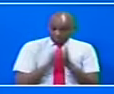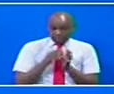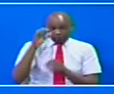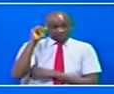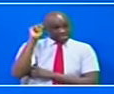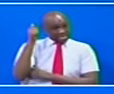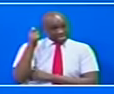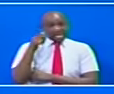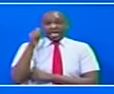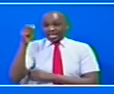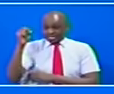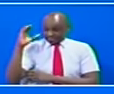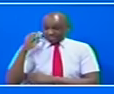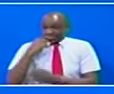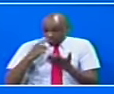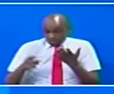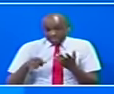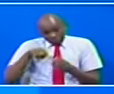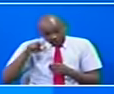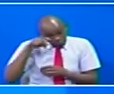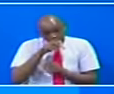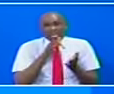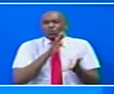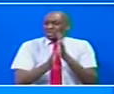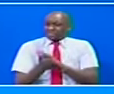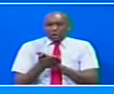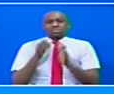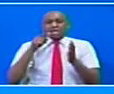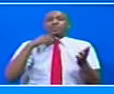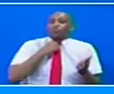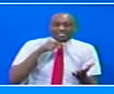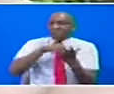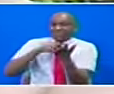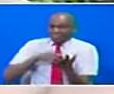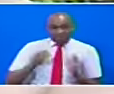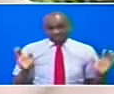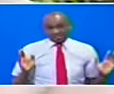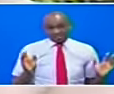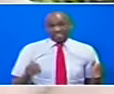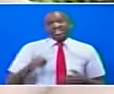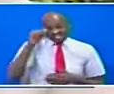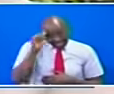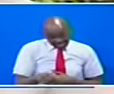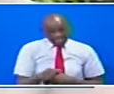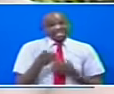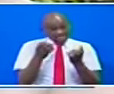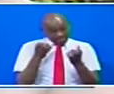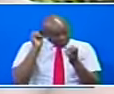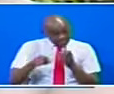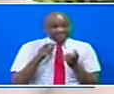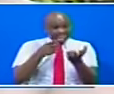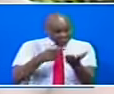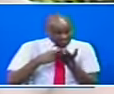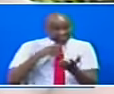Kenya, ANC appears to be walking in without preconditions. Yes, there will be need to discuss